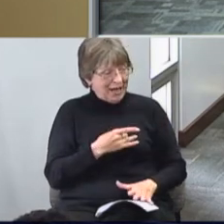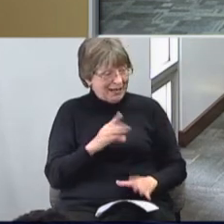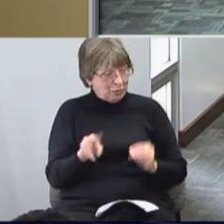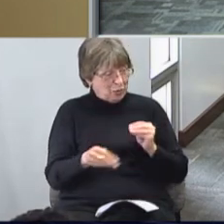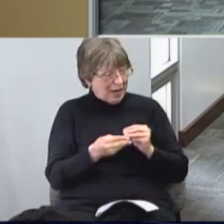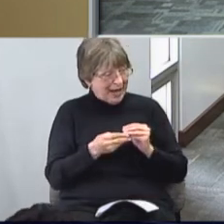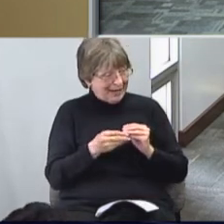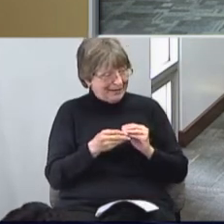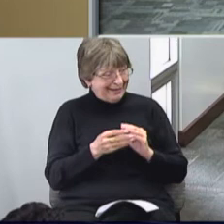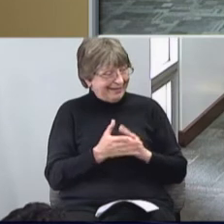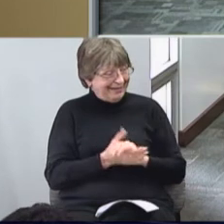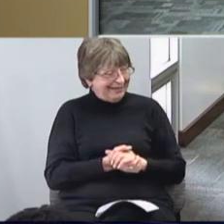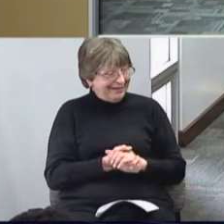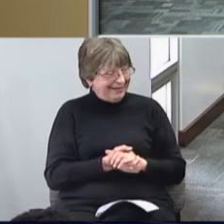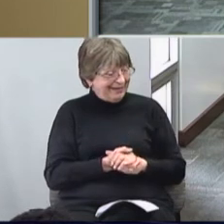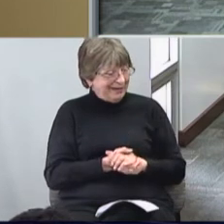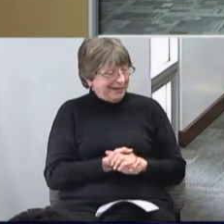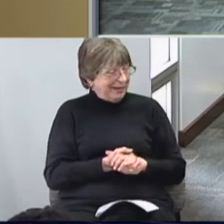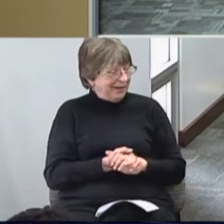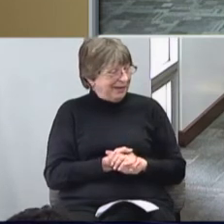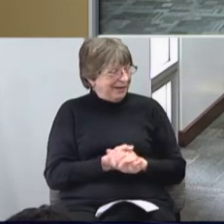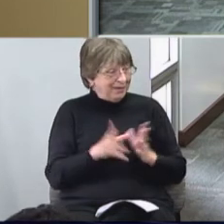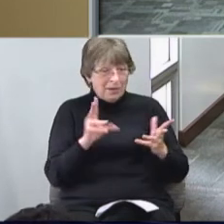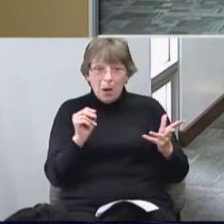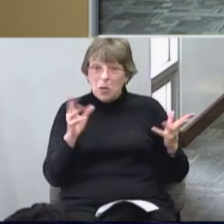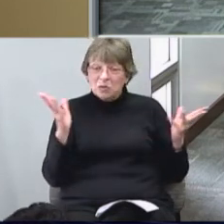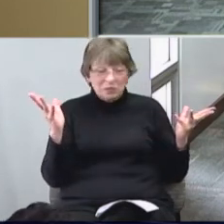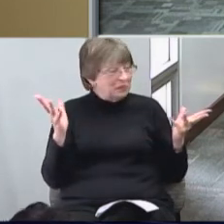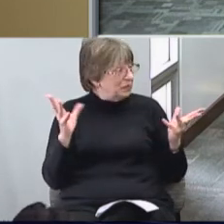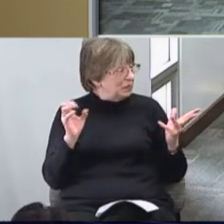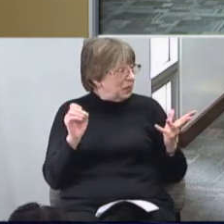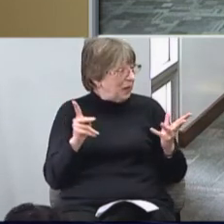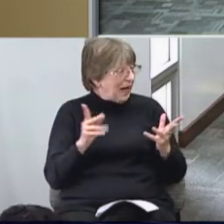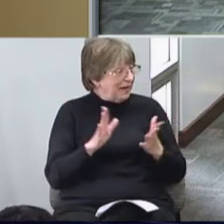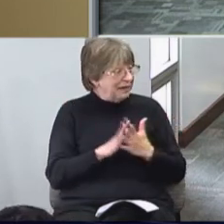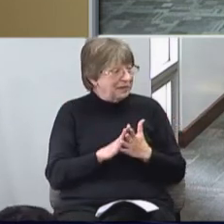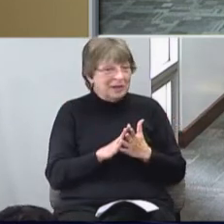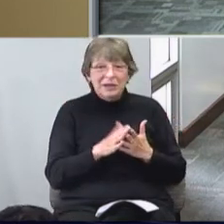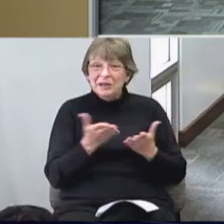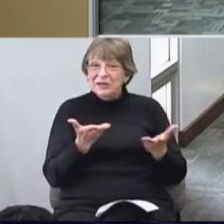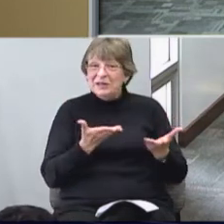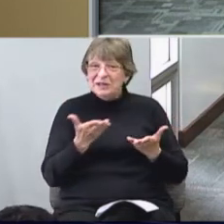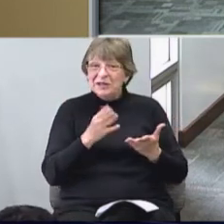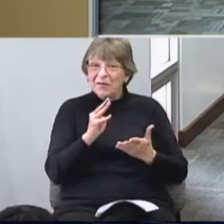about this. No takers? Just here for moral support?